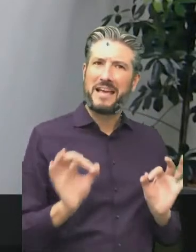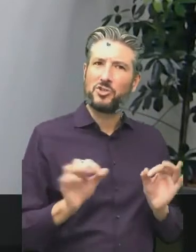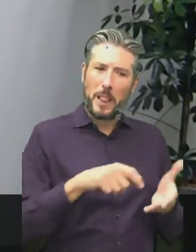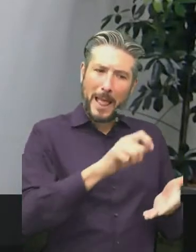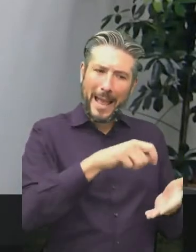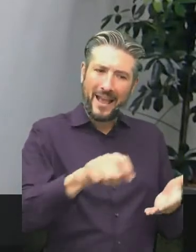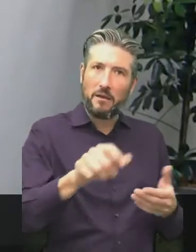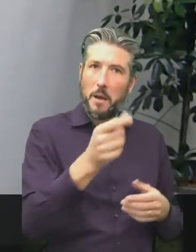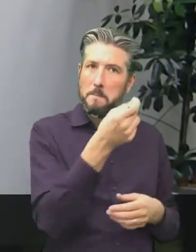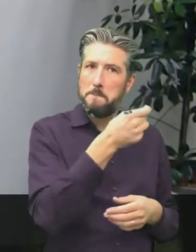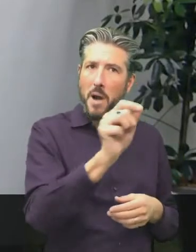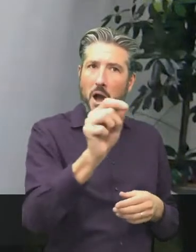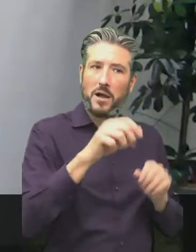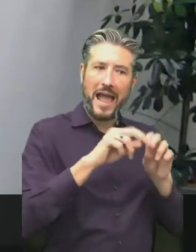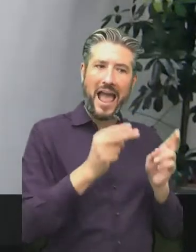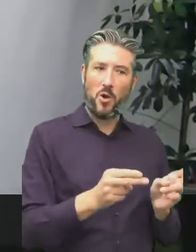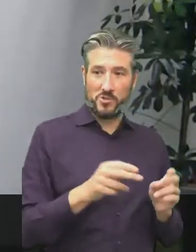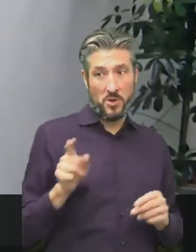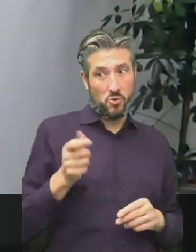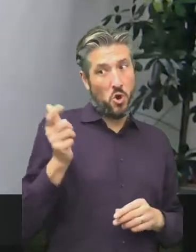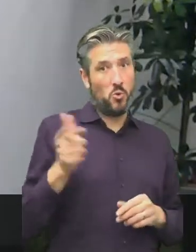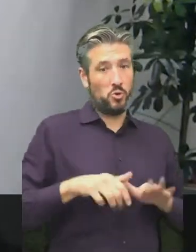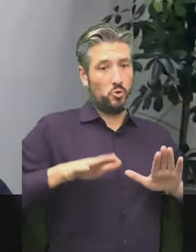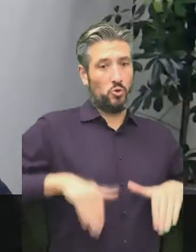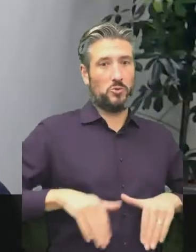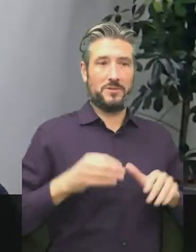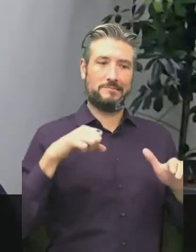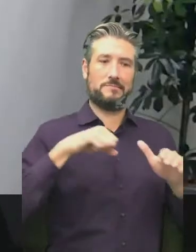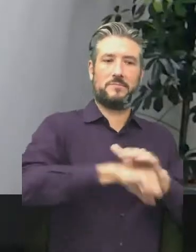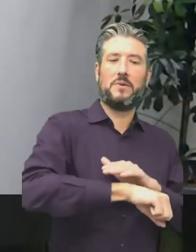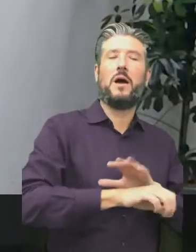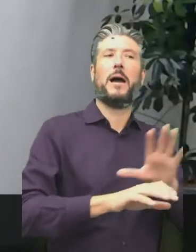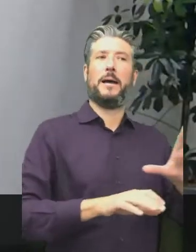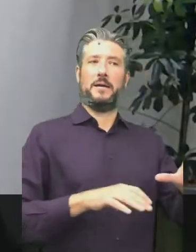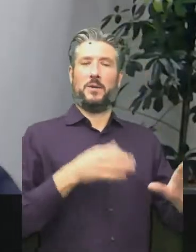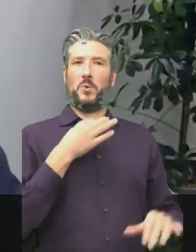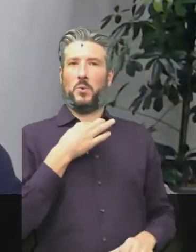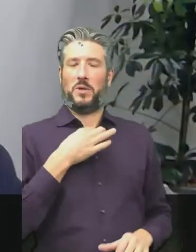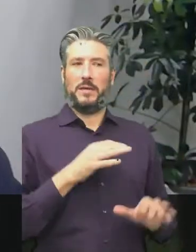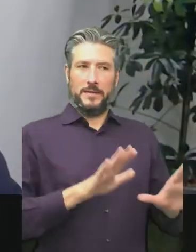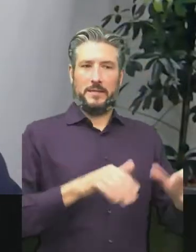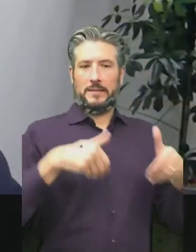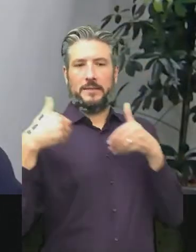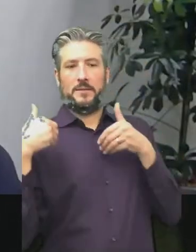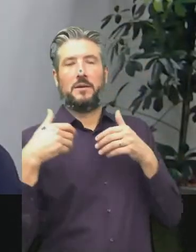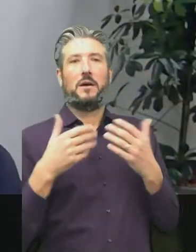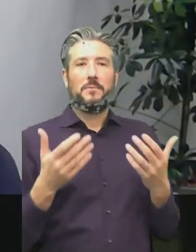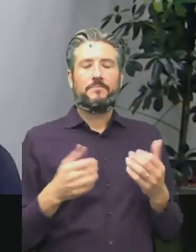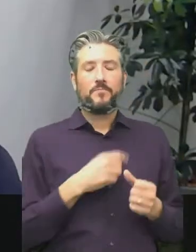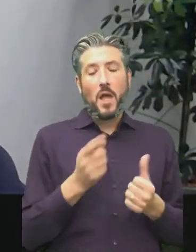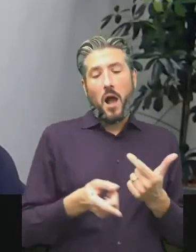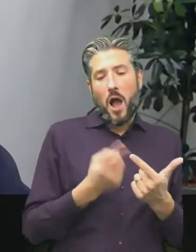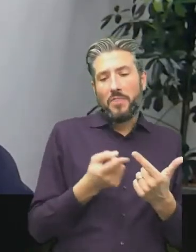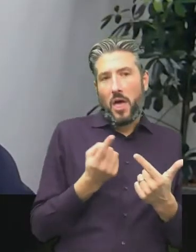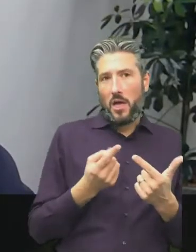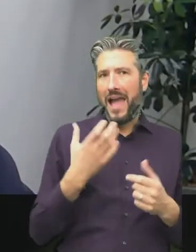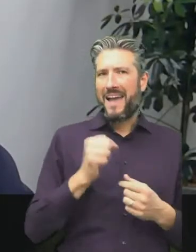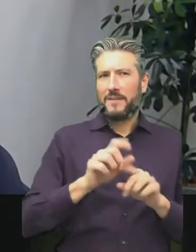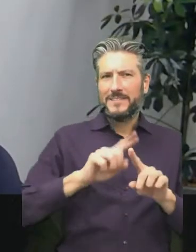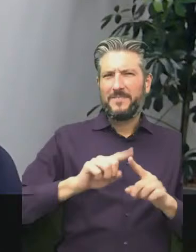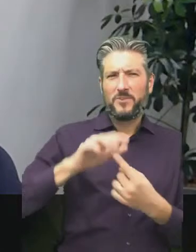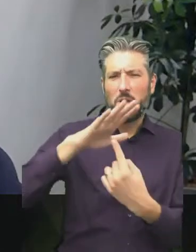also made sure in some parts of London where there's high burglary rates, where it's one of their local priorities, there's additional resources in those parts